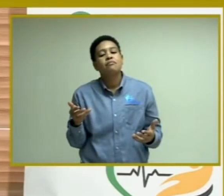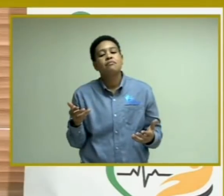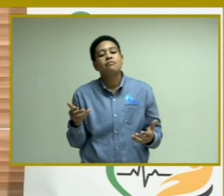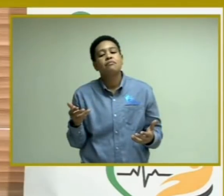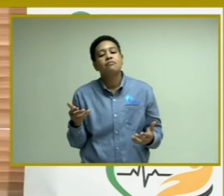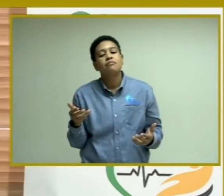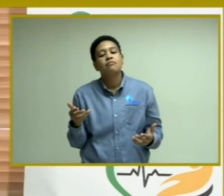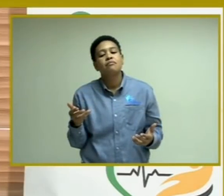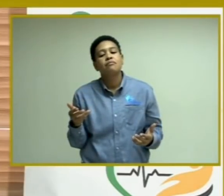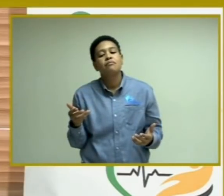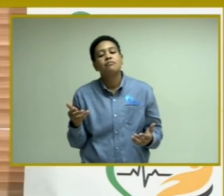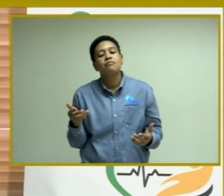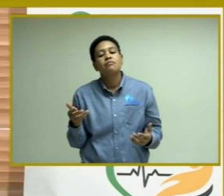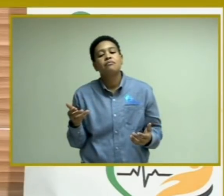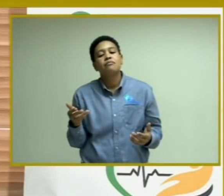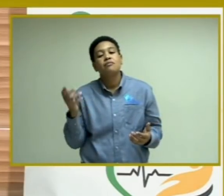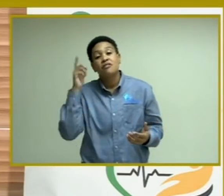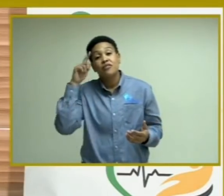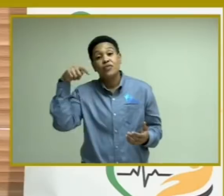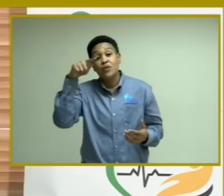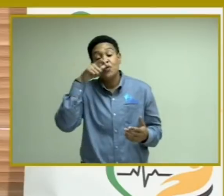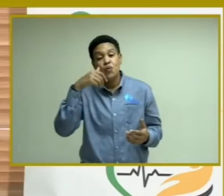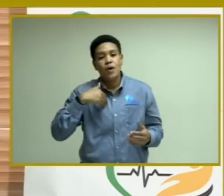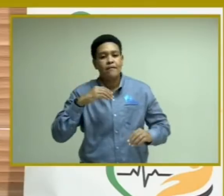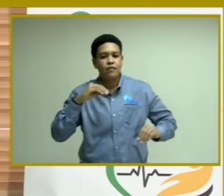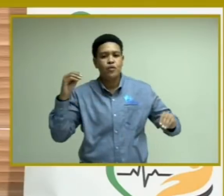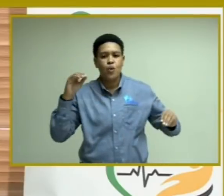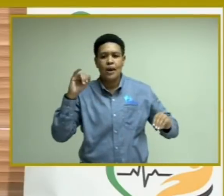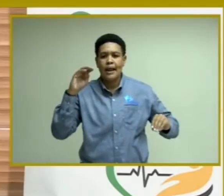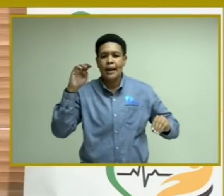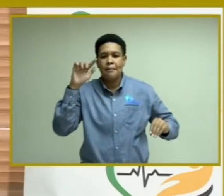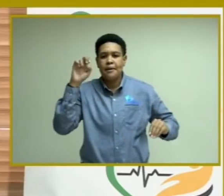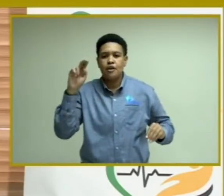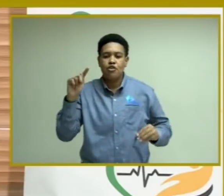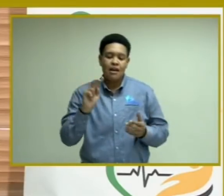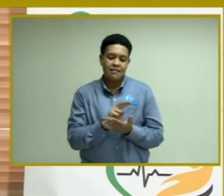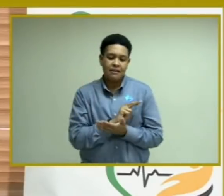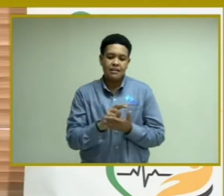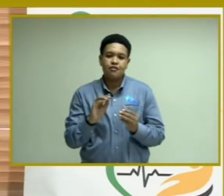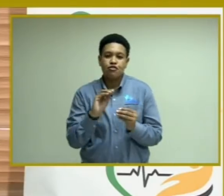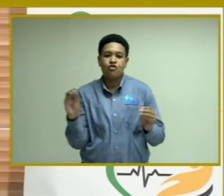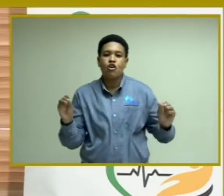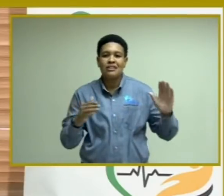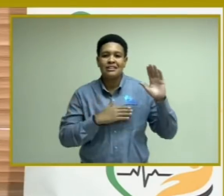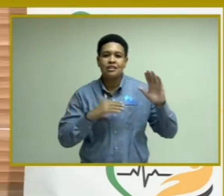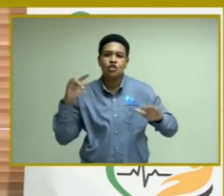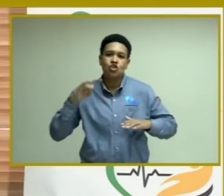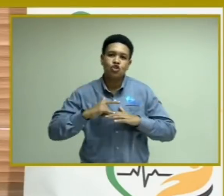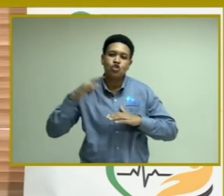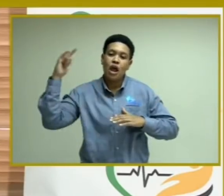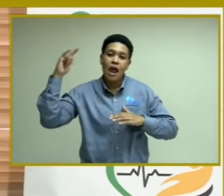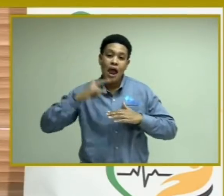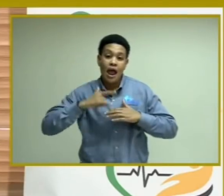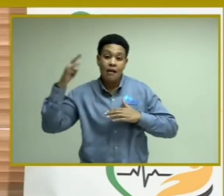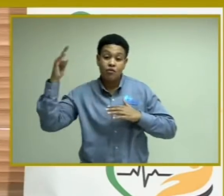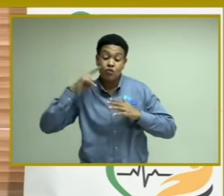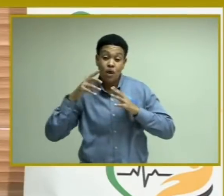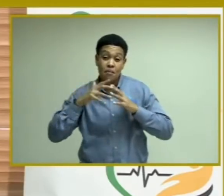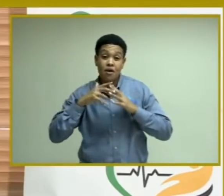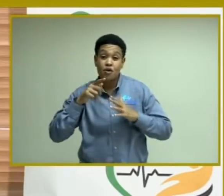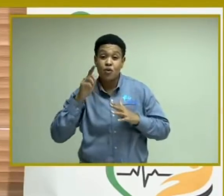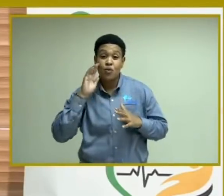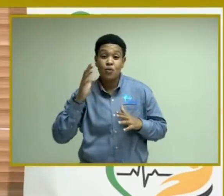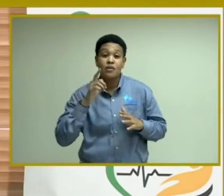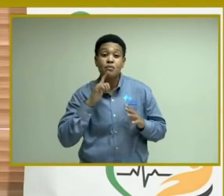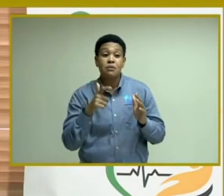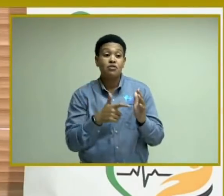are holders of non-immigrant visas, non-citizens traveling to the United States, you are going to